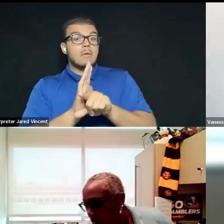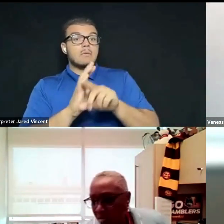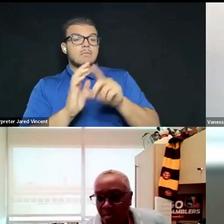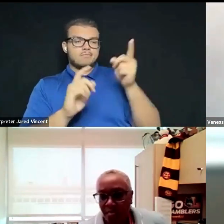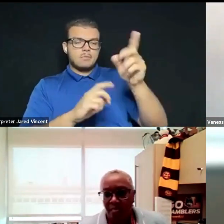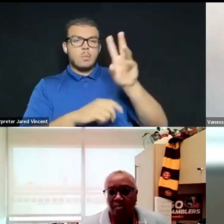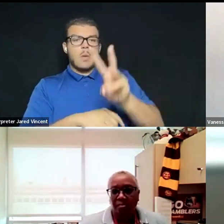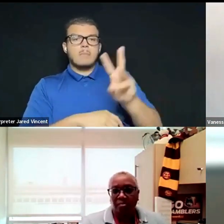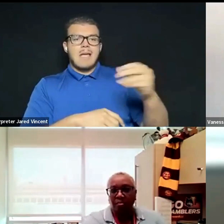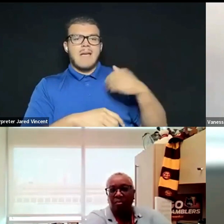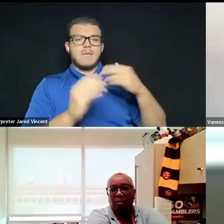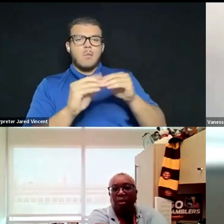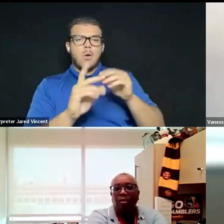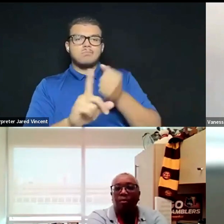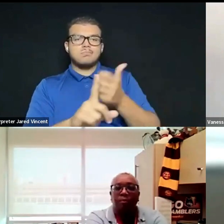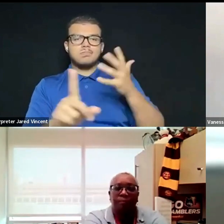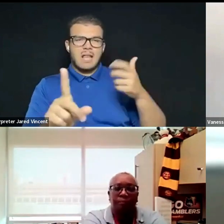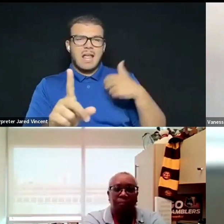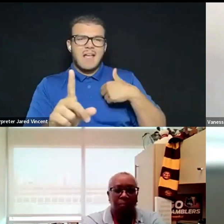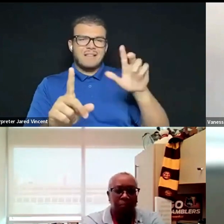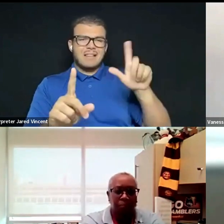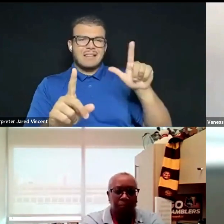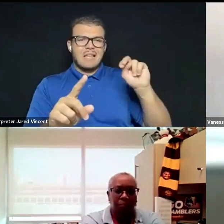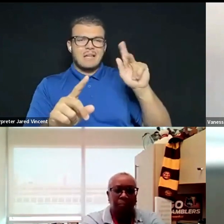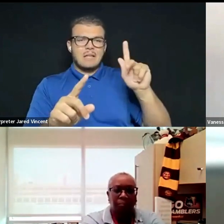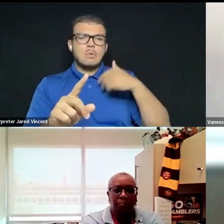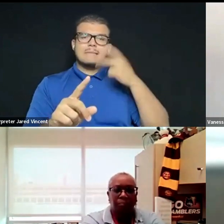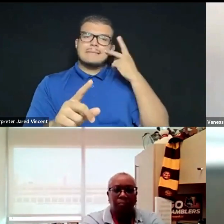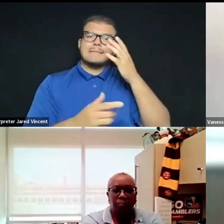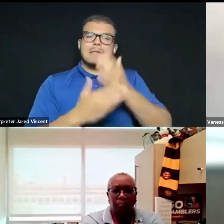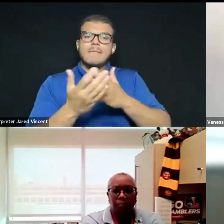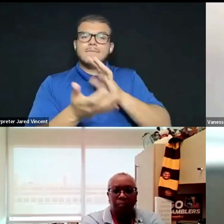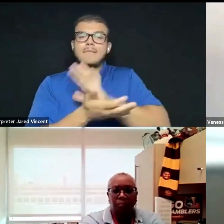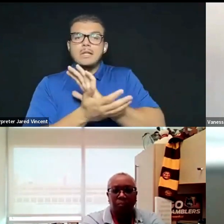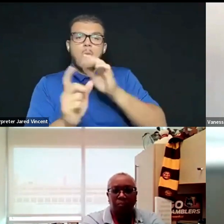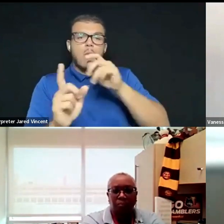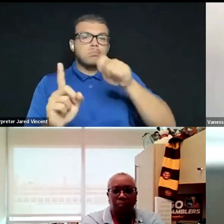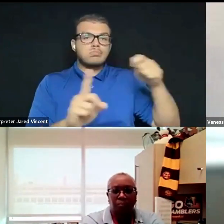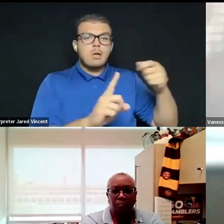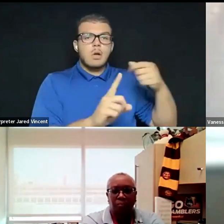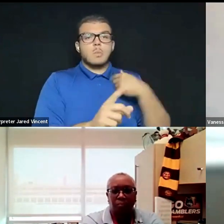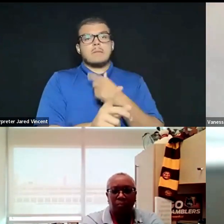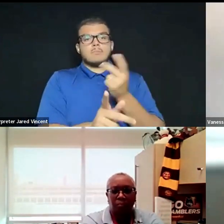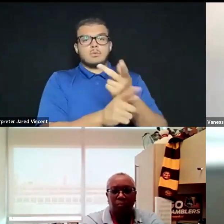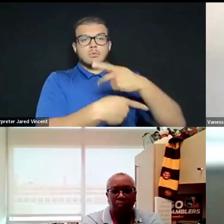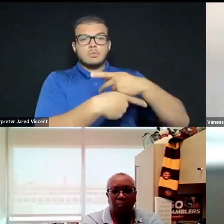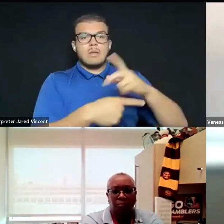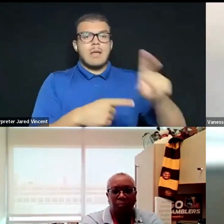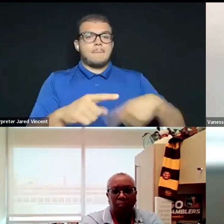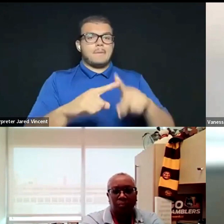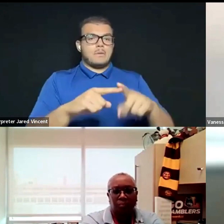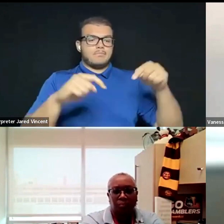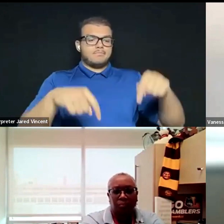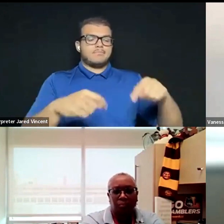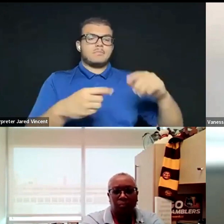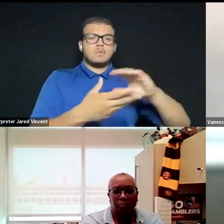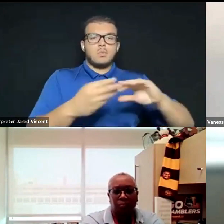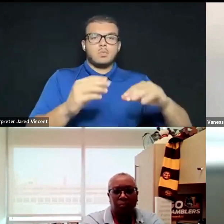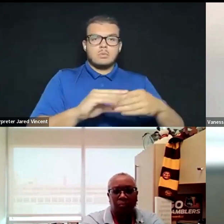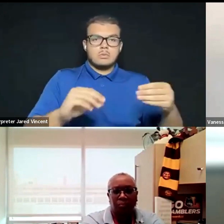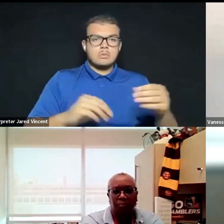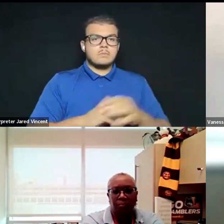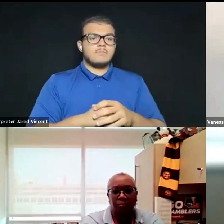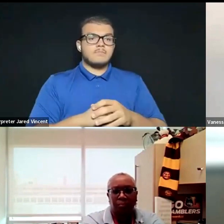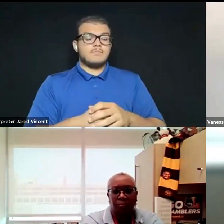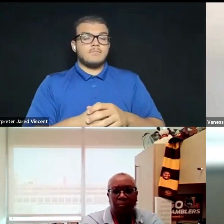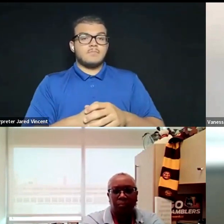And so I'm going to give you a link to that where you can see some videos that we produced about our story. Part of our story is